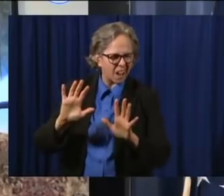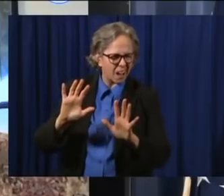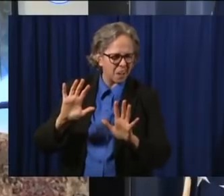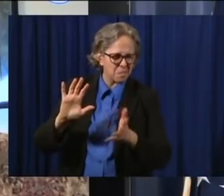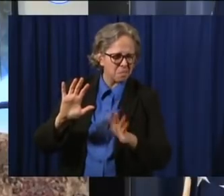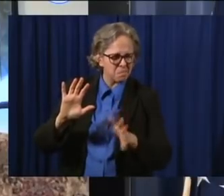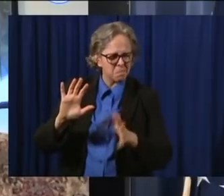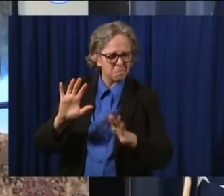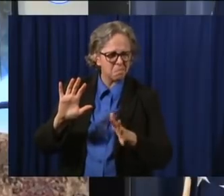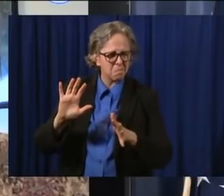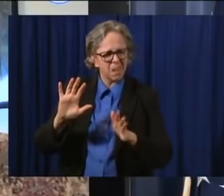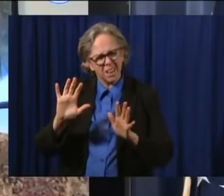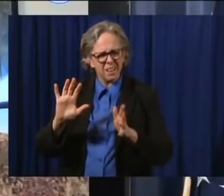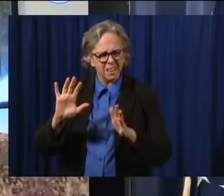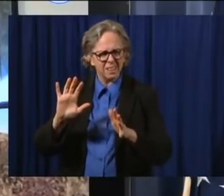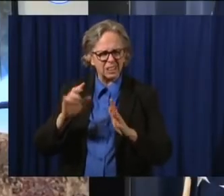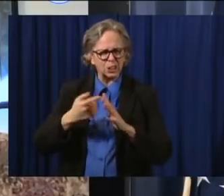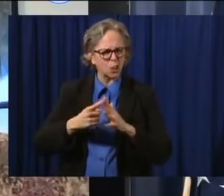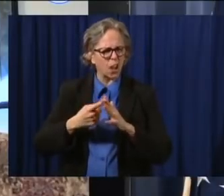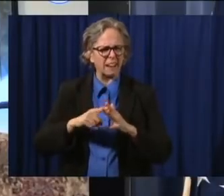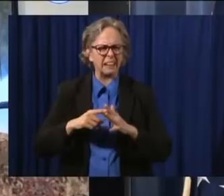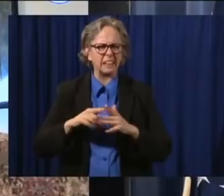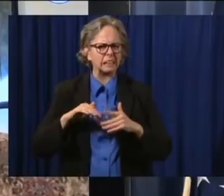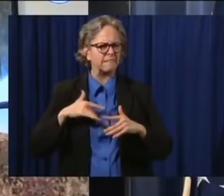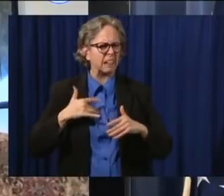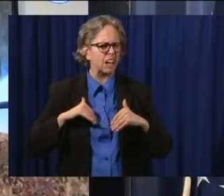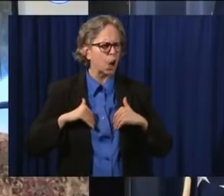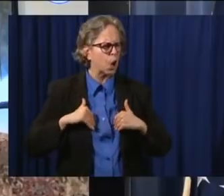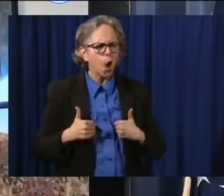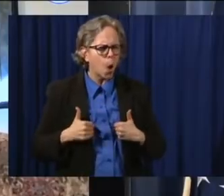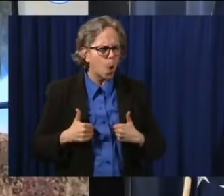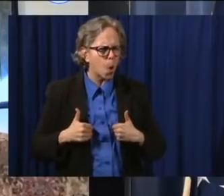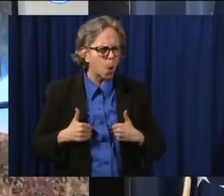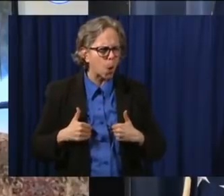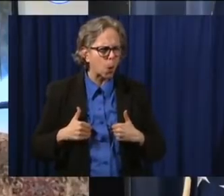started just to feel fatigued and